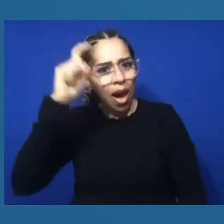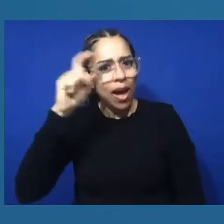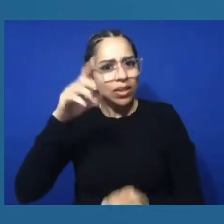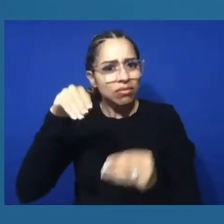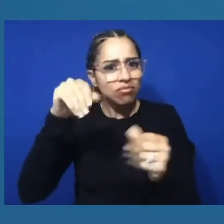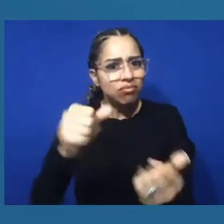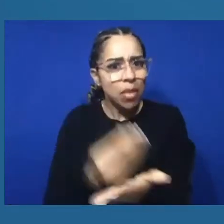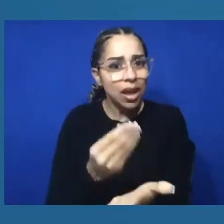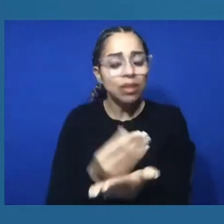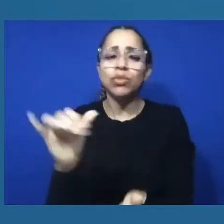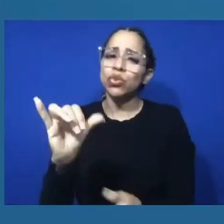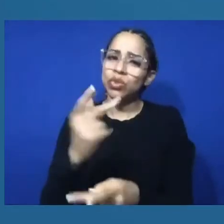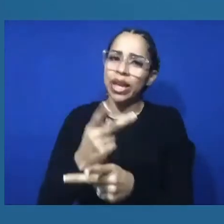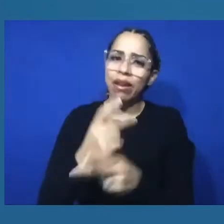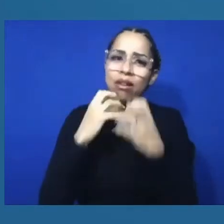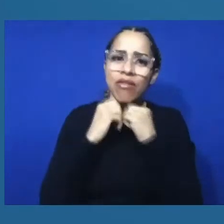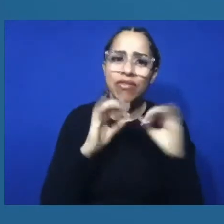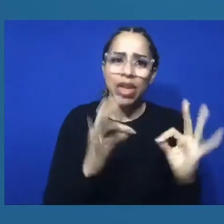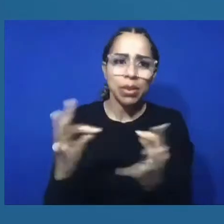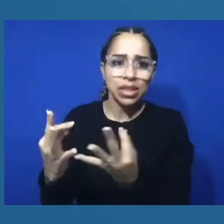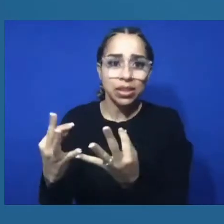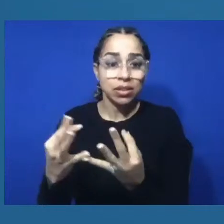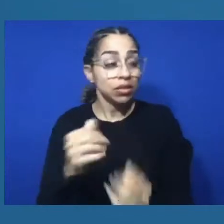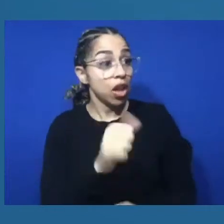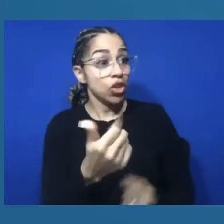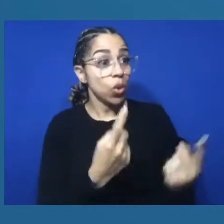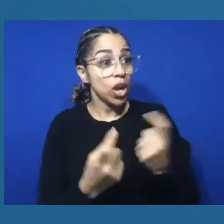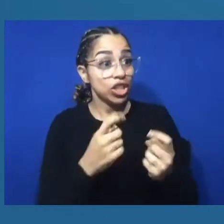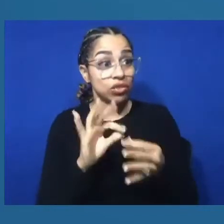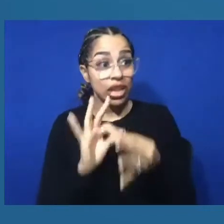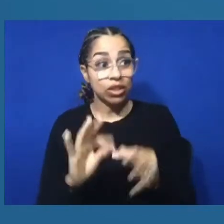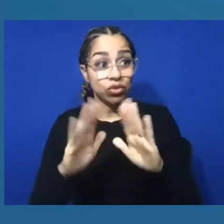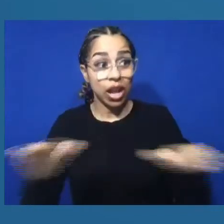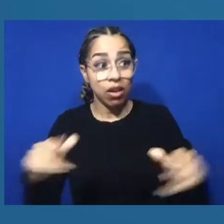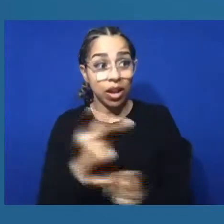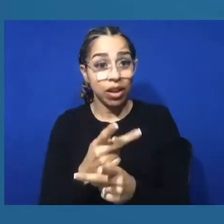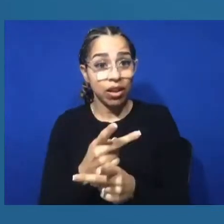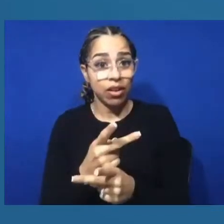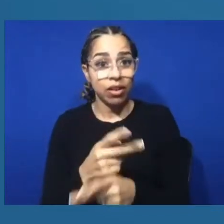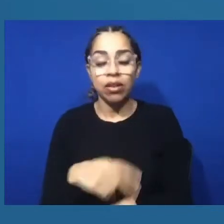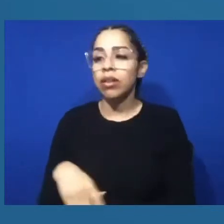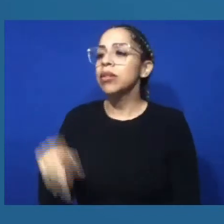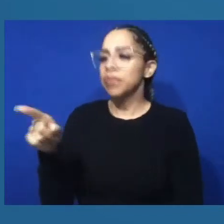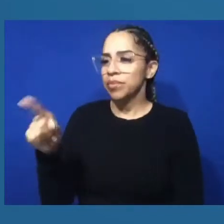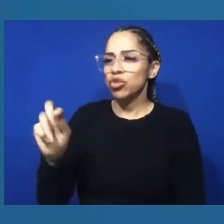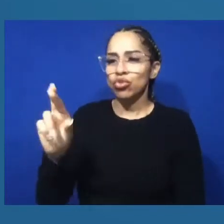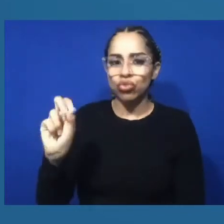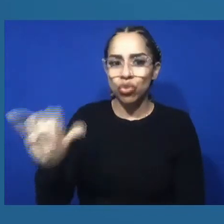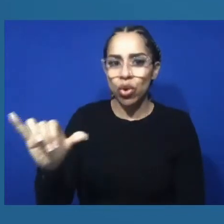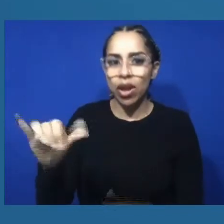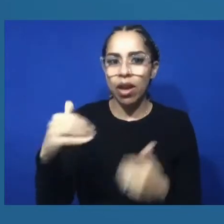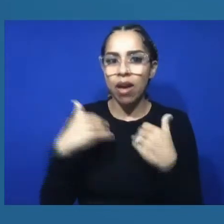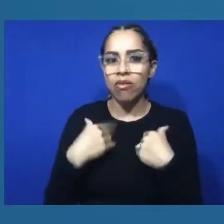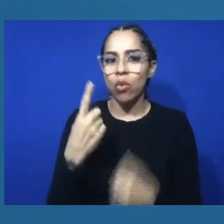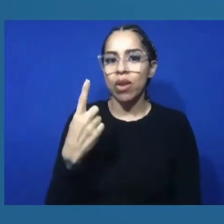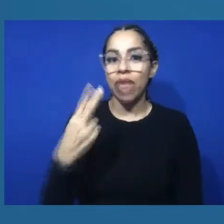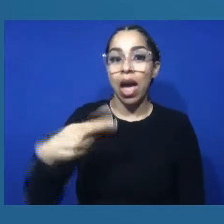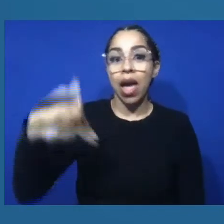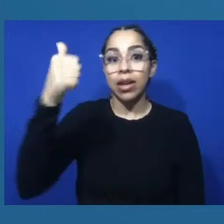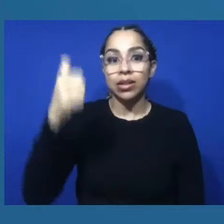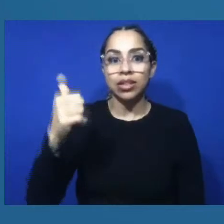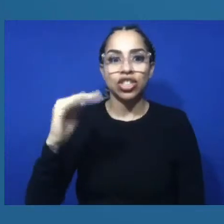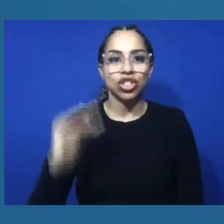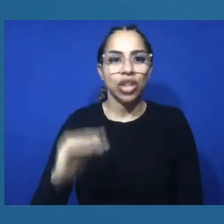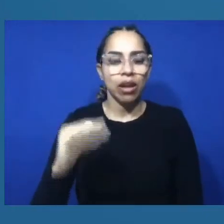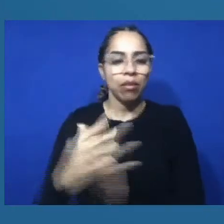priorities. Okay, anything else on topic? Yeah. Yeah, go ahead. Troy has one of the highest child poverty rates in the state, and if parents get this